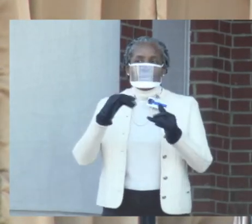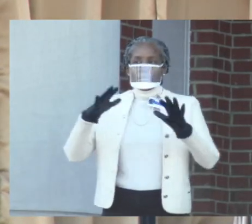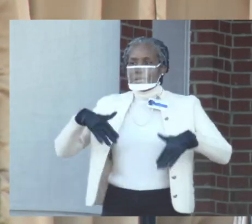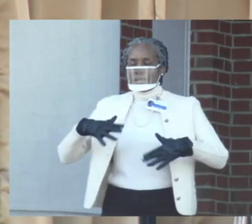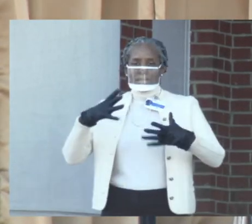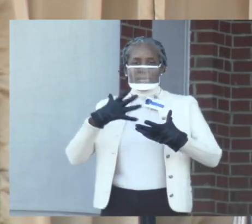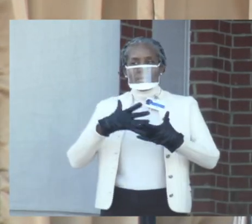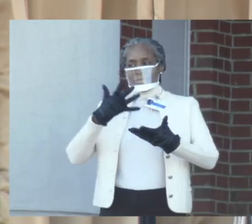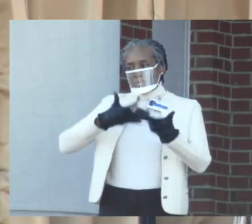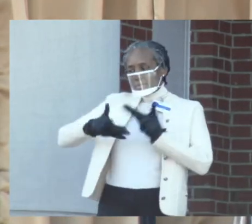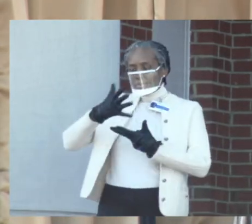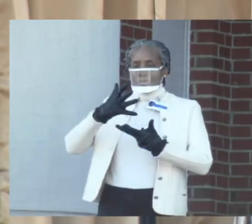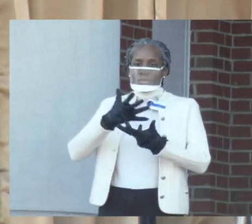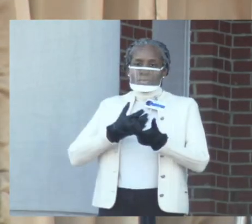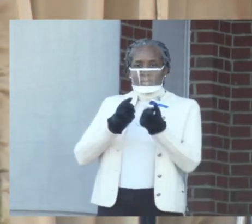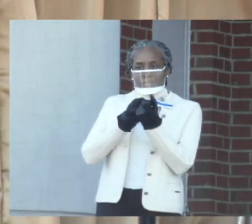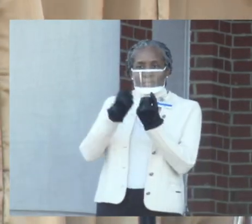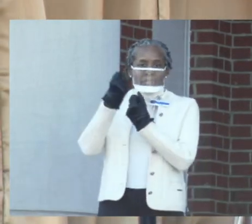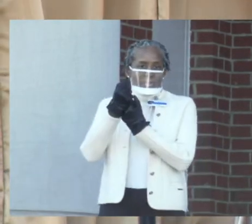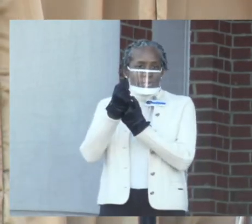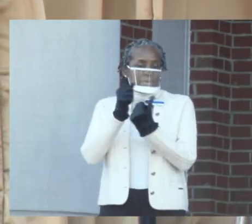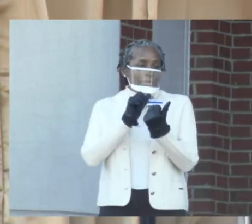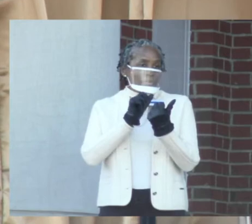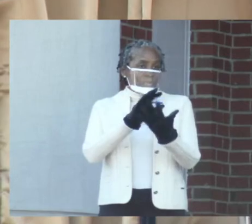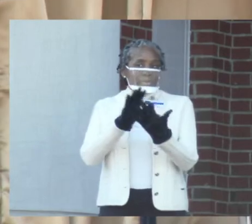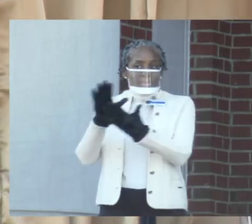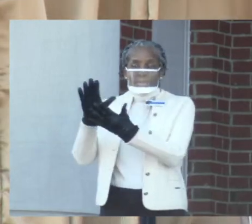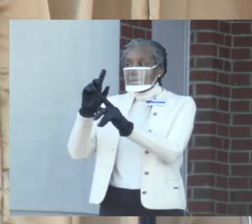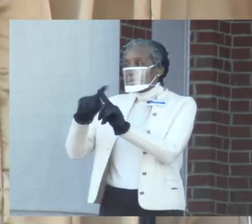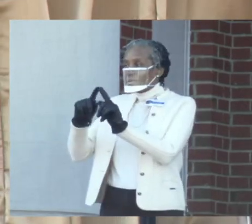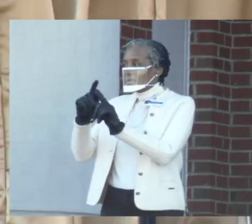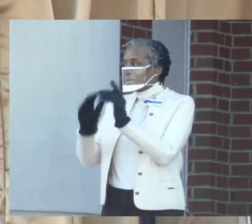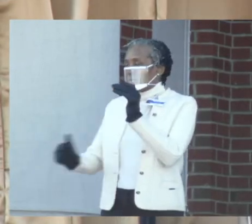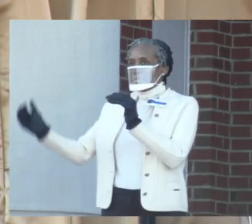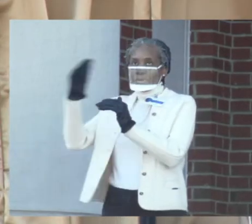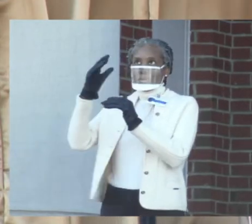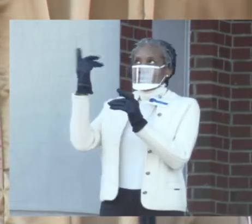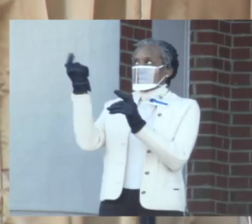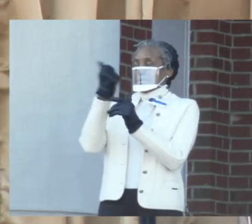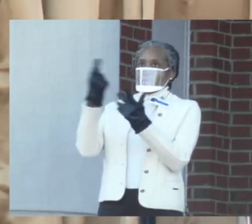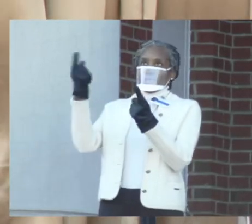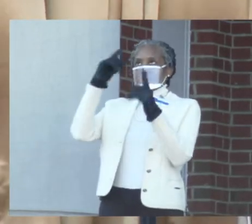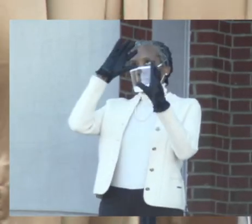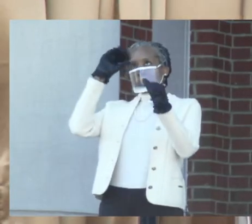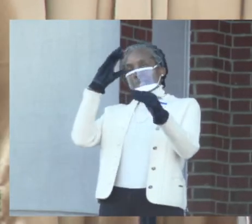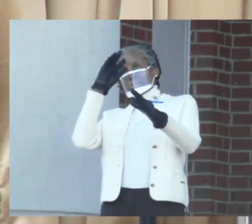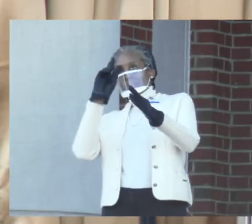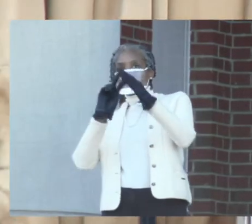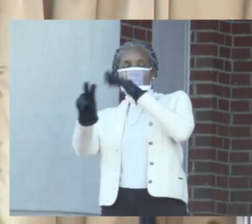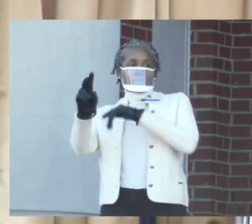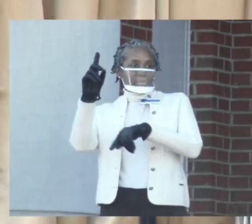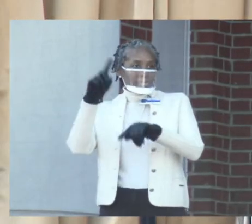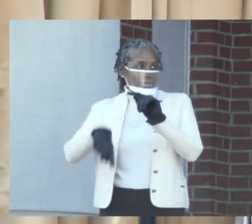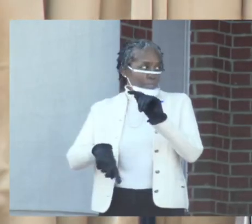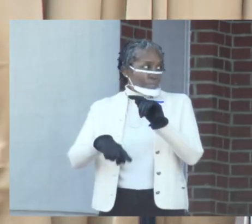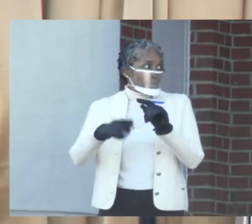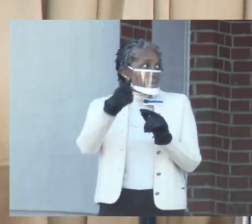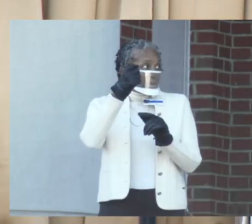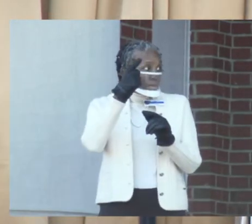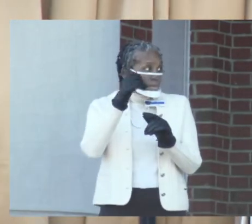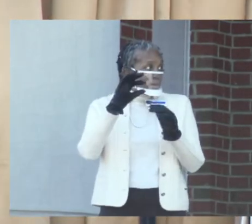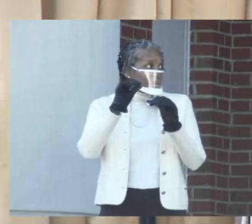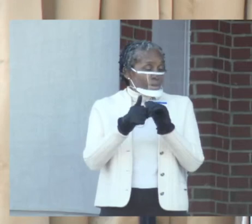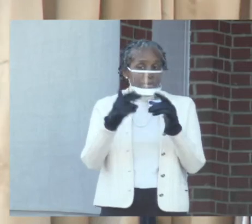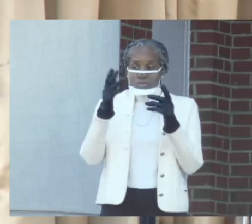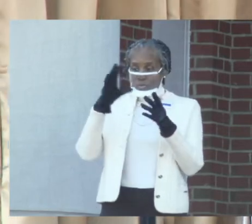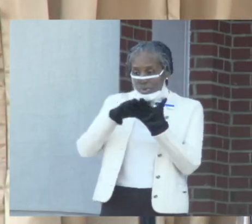digital fatigue and encountered annoying mic buttons that would be on when you least expected it. We learned about much more than we thought we'd ever